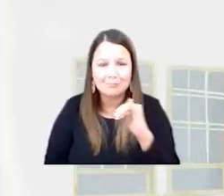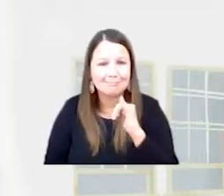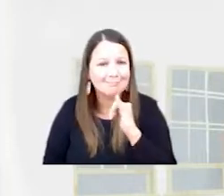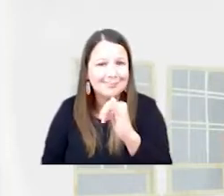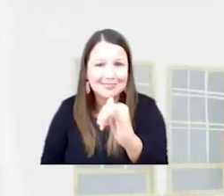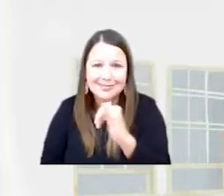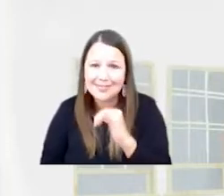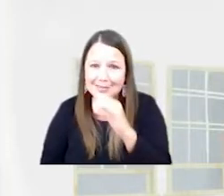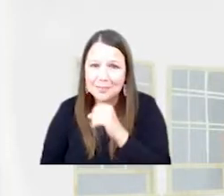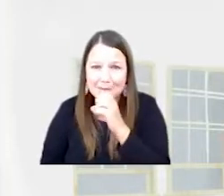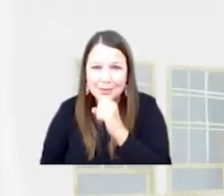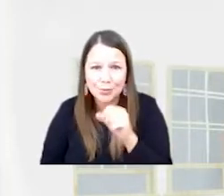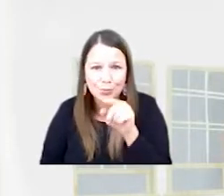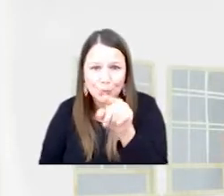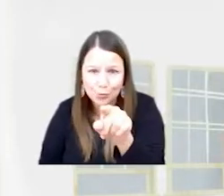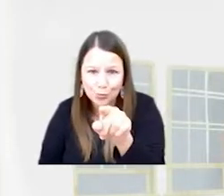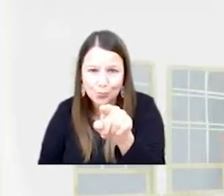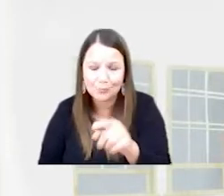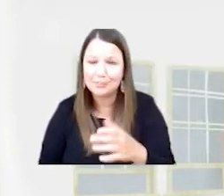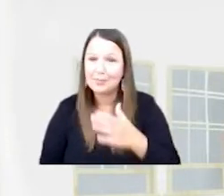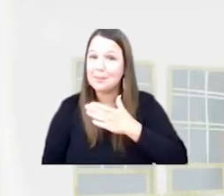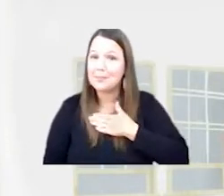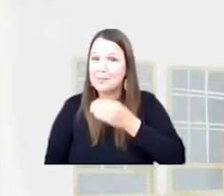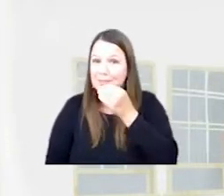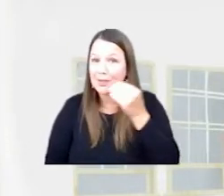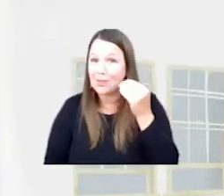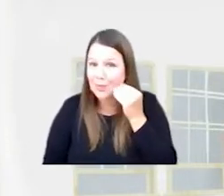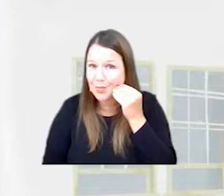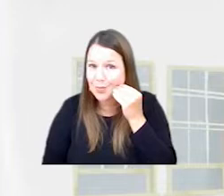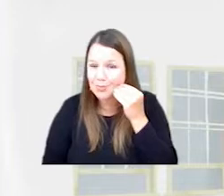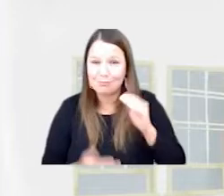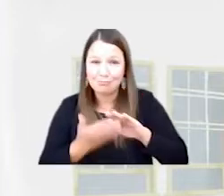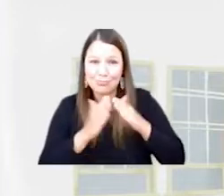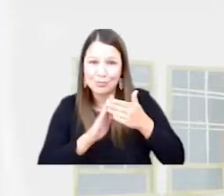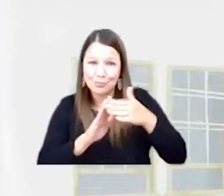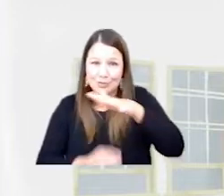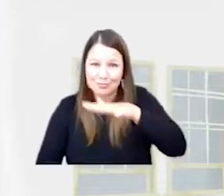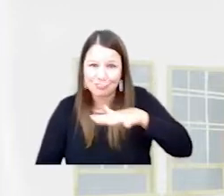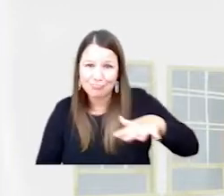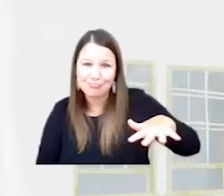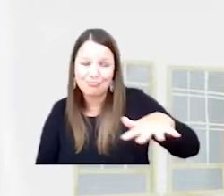when I was your age, at home in my community,